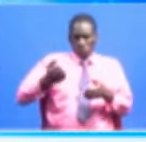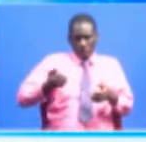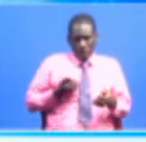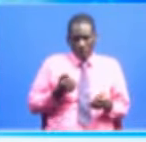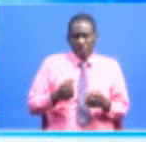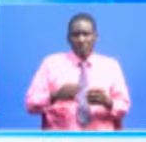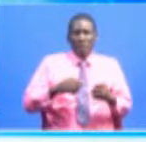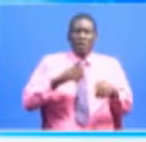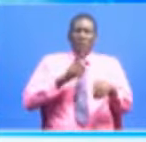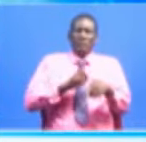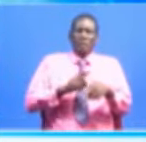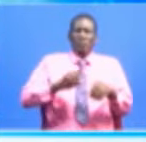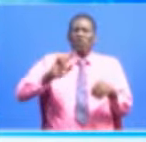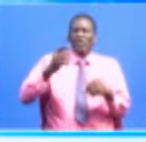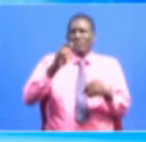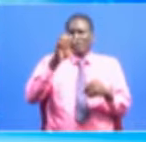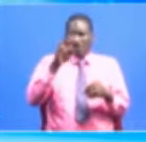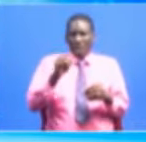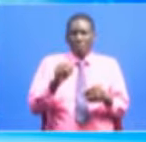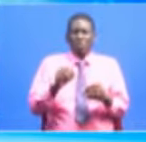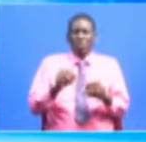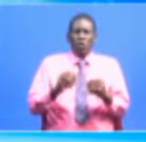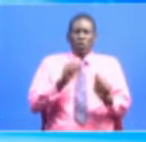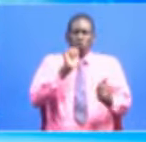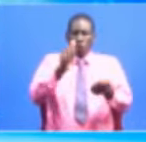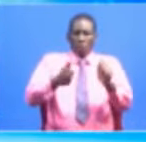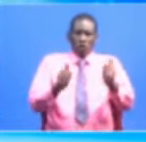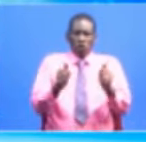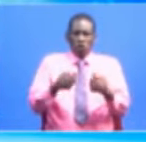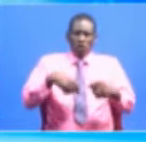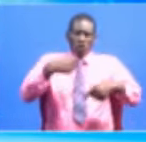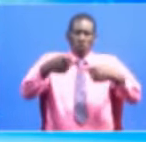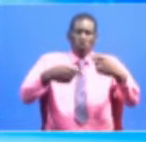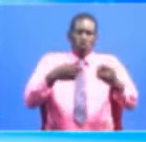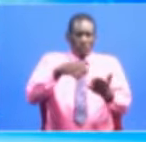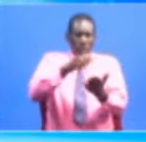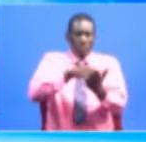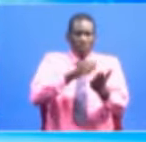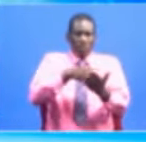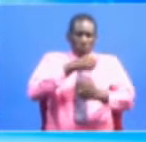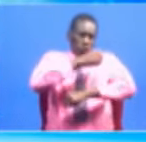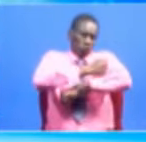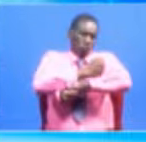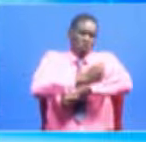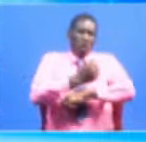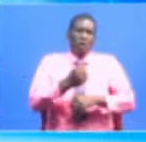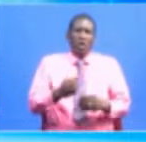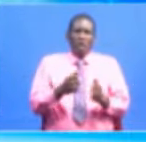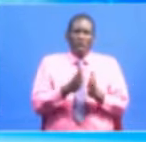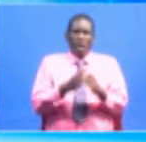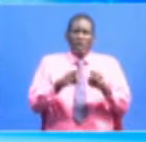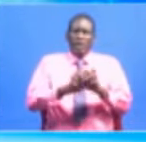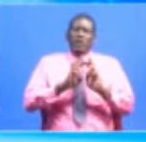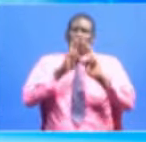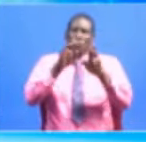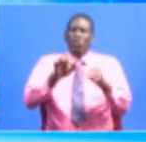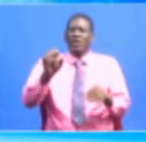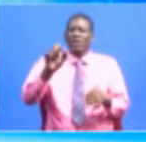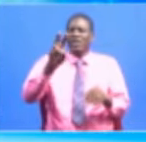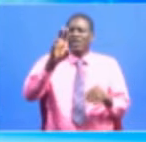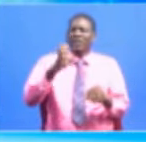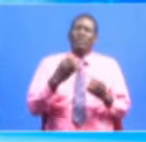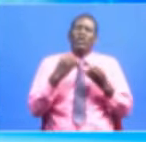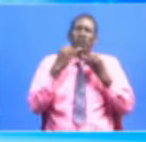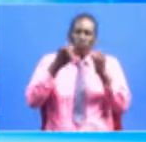1 Brookside Kenya Secondary School Games that are ongoing at the Machakos School. And as our reporter Steve Katera now tells